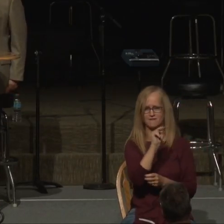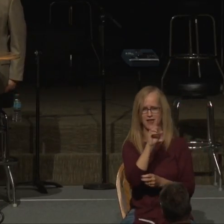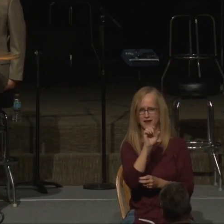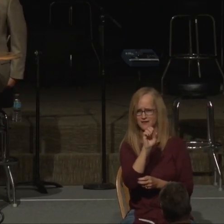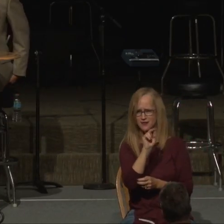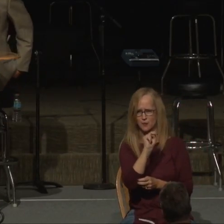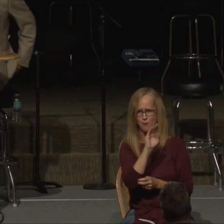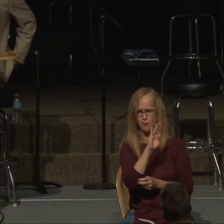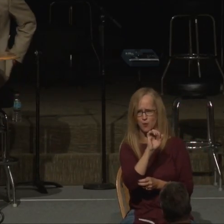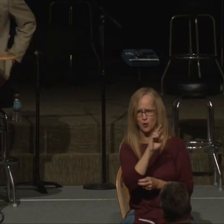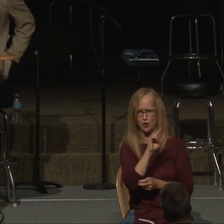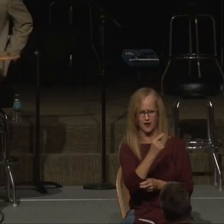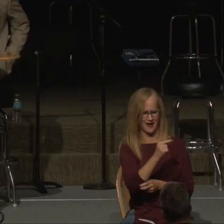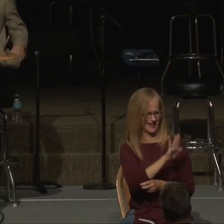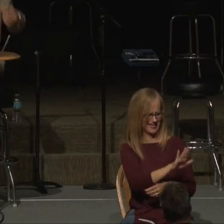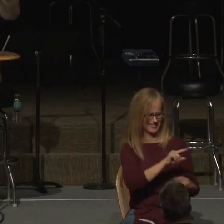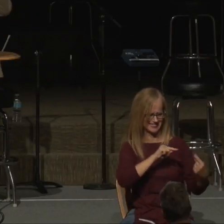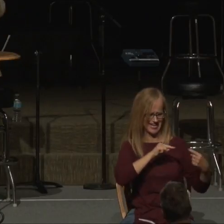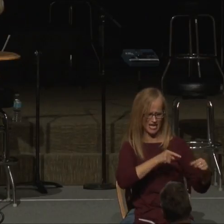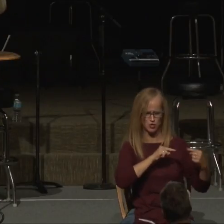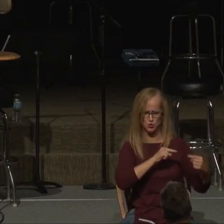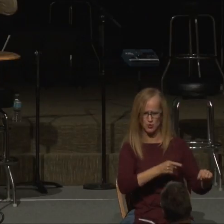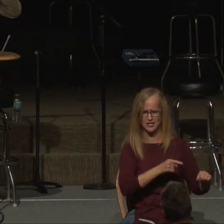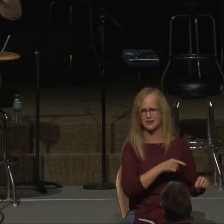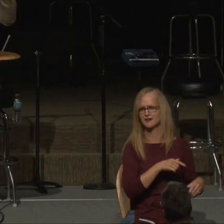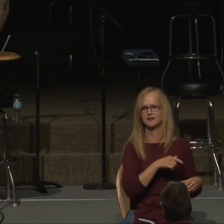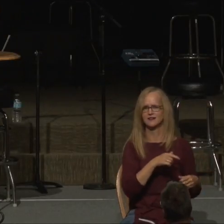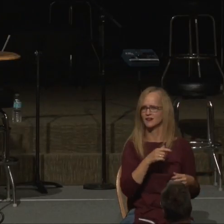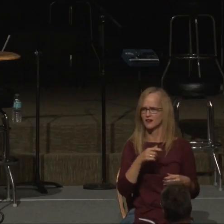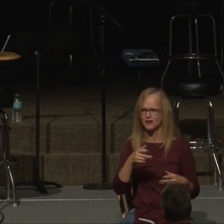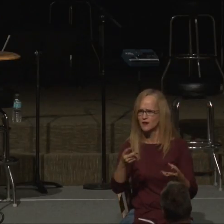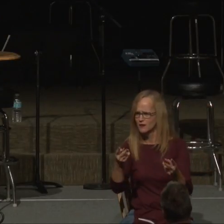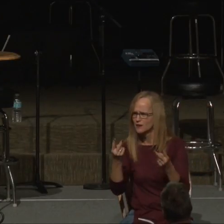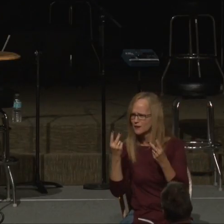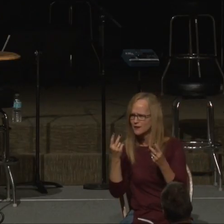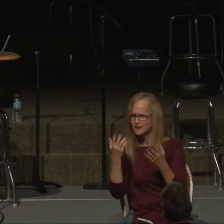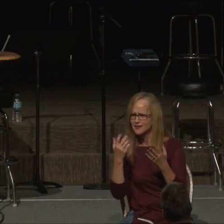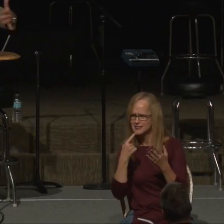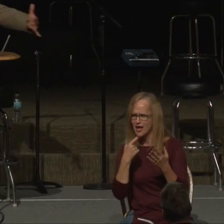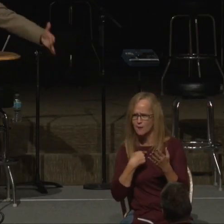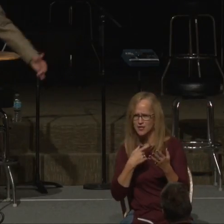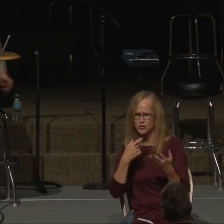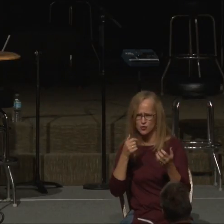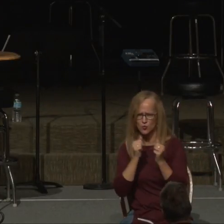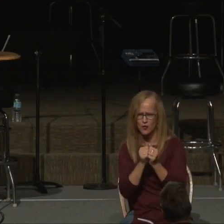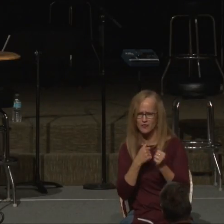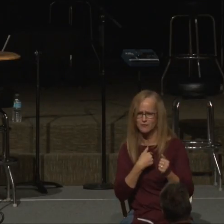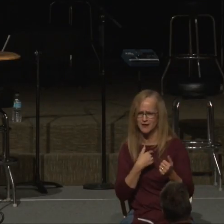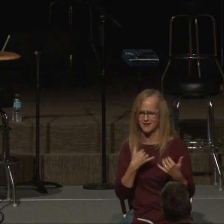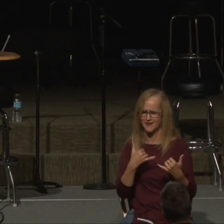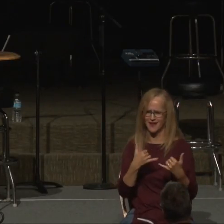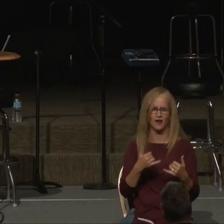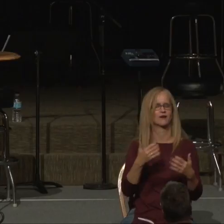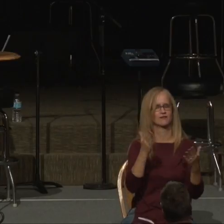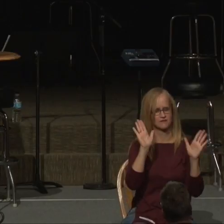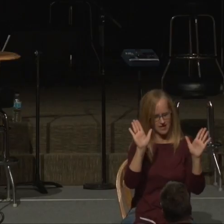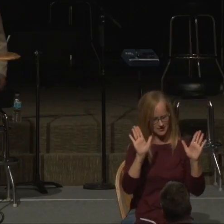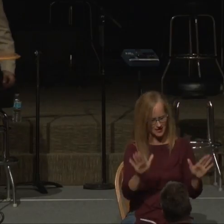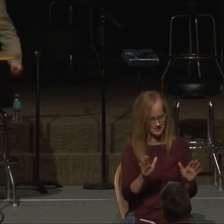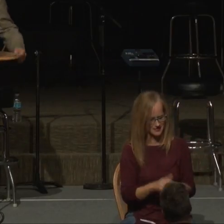right? I mean, at least give me some kind of indication you're with me this morning. You got it? Okay, good.